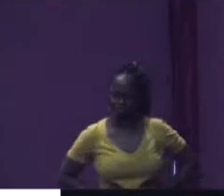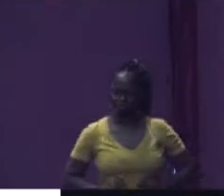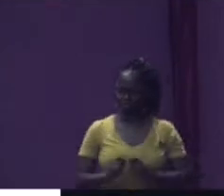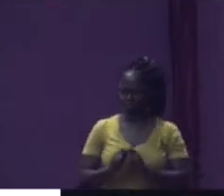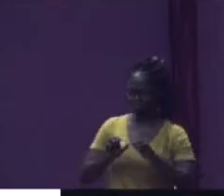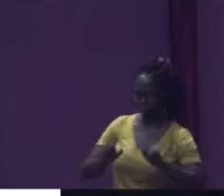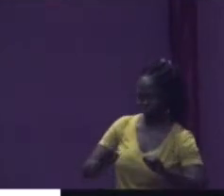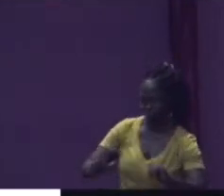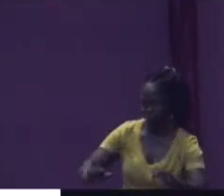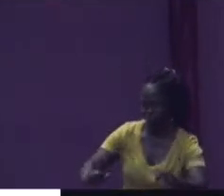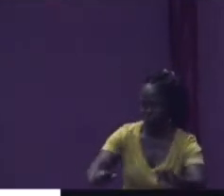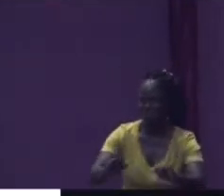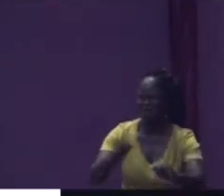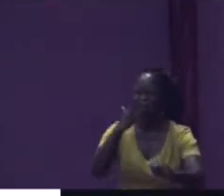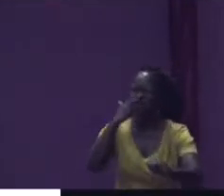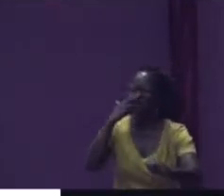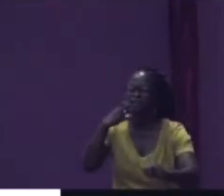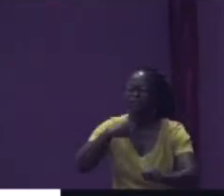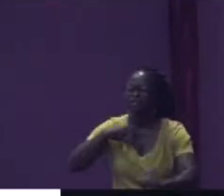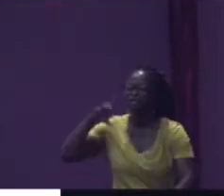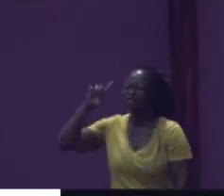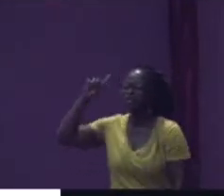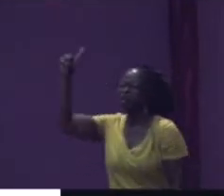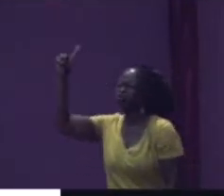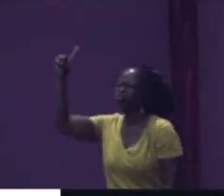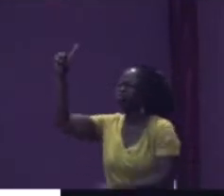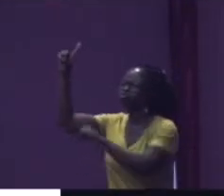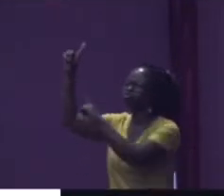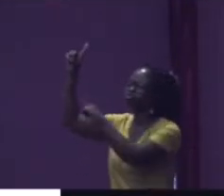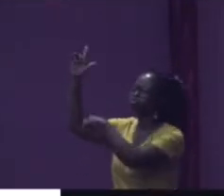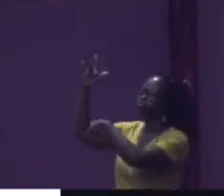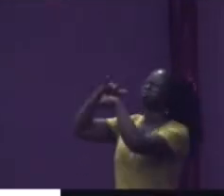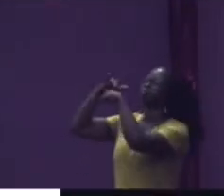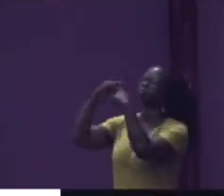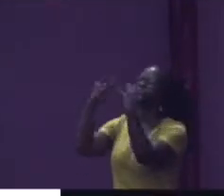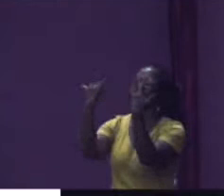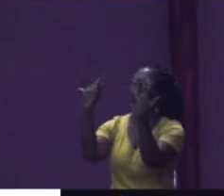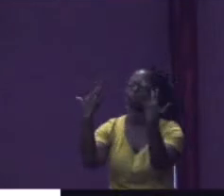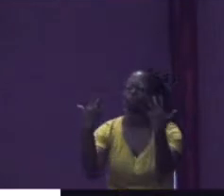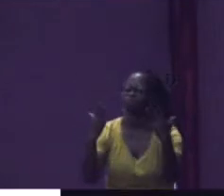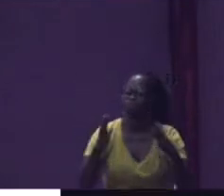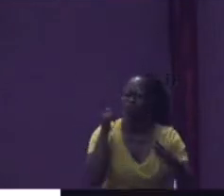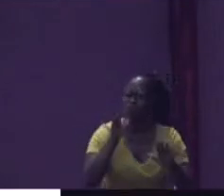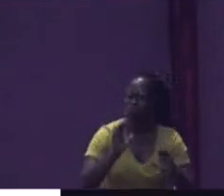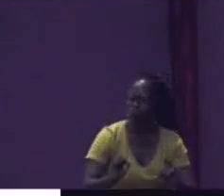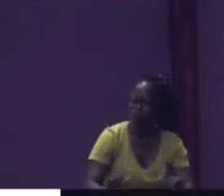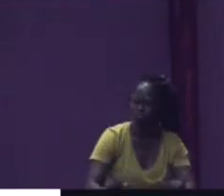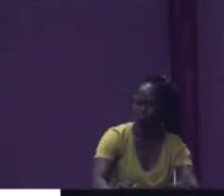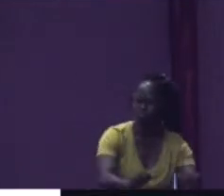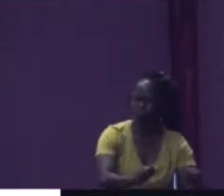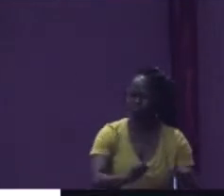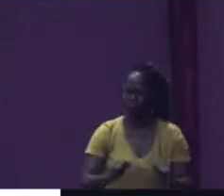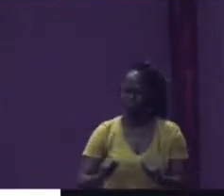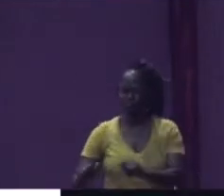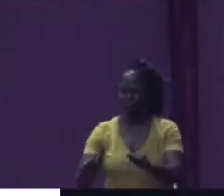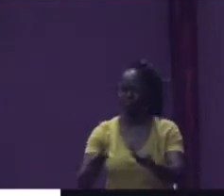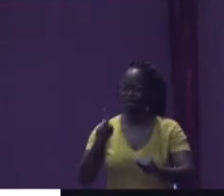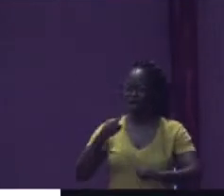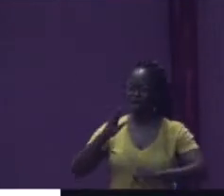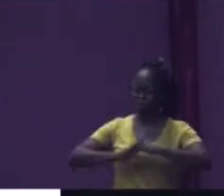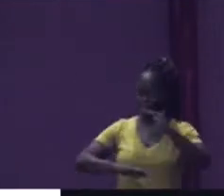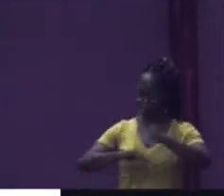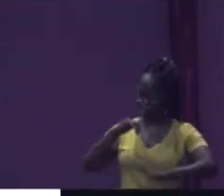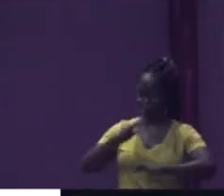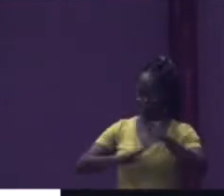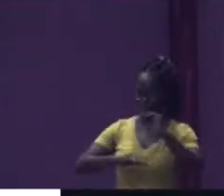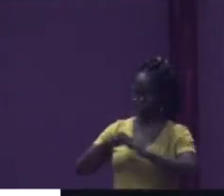her hands. So she still regards it as a sacred profession, but not